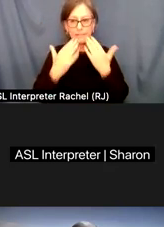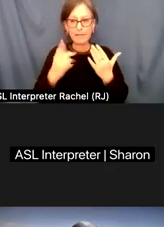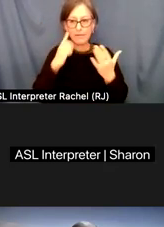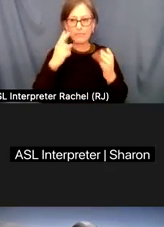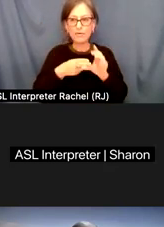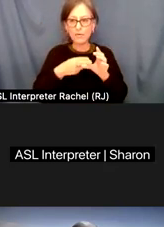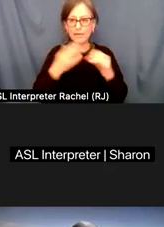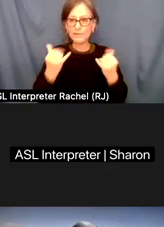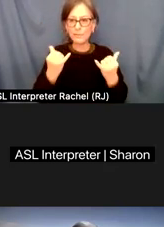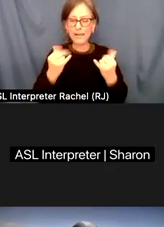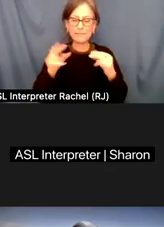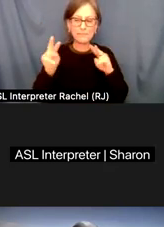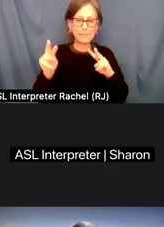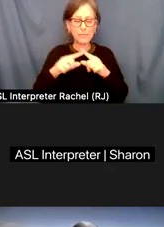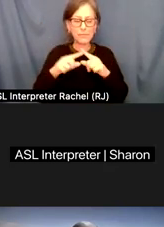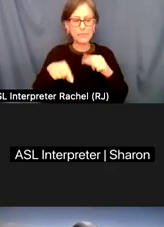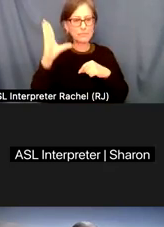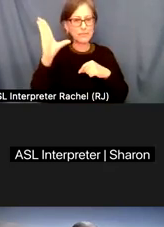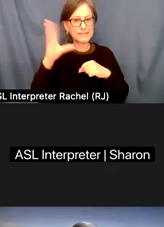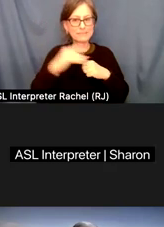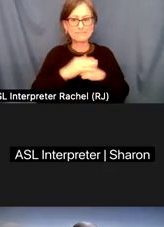Look forward to this presentation.